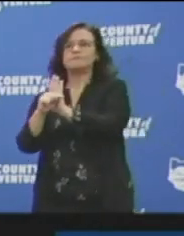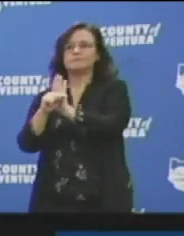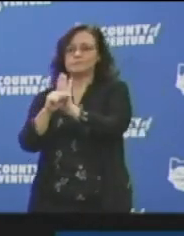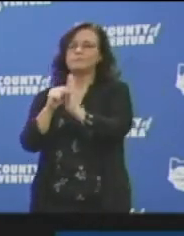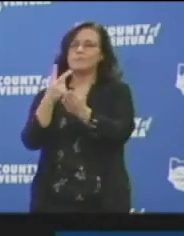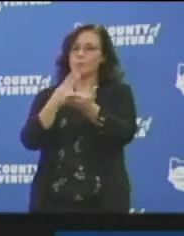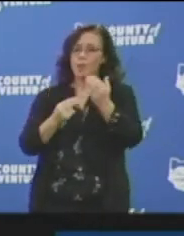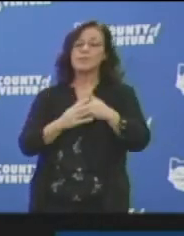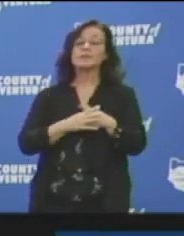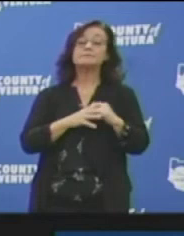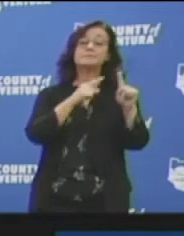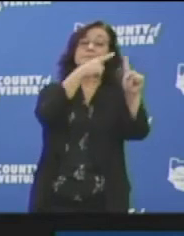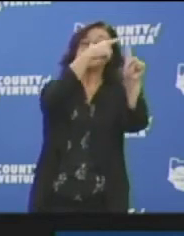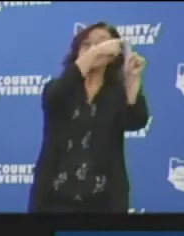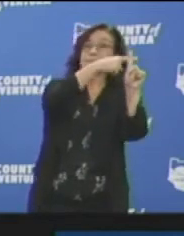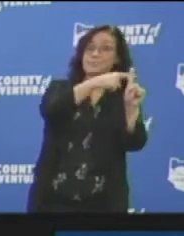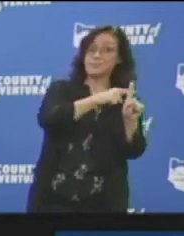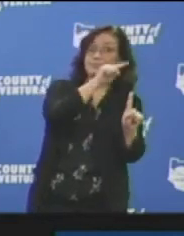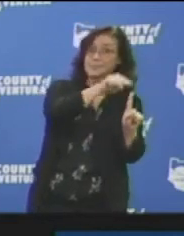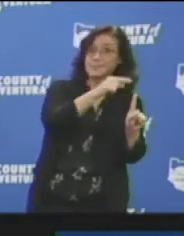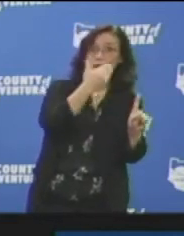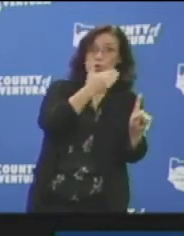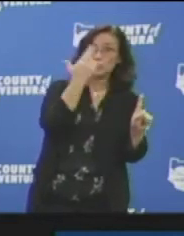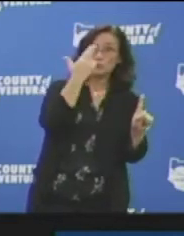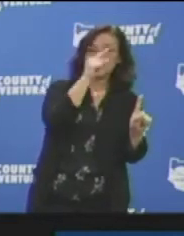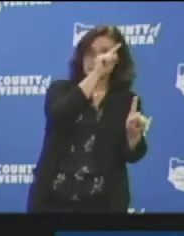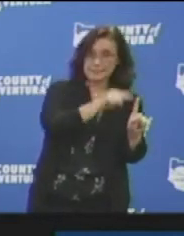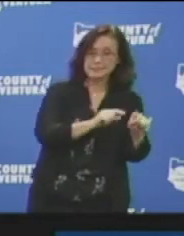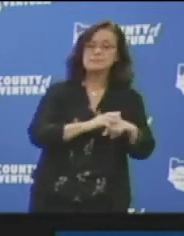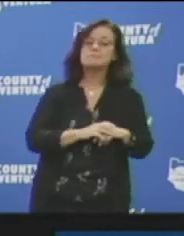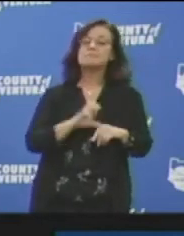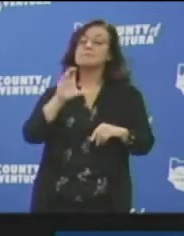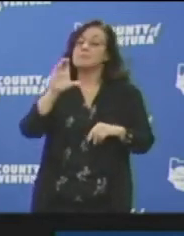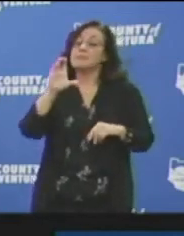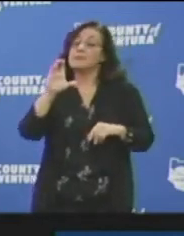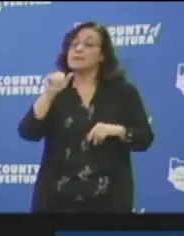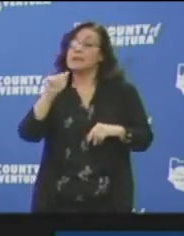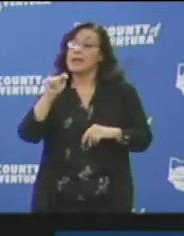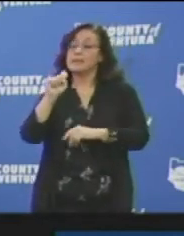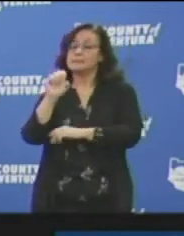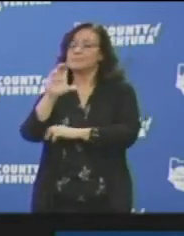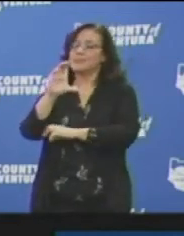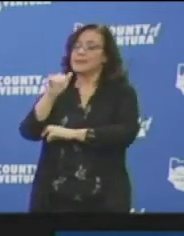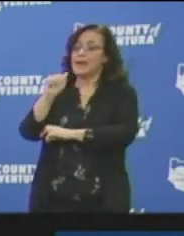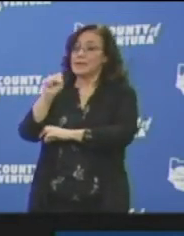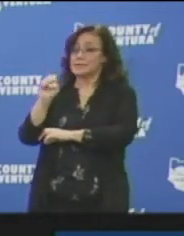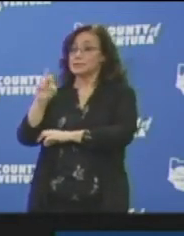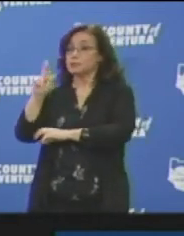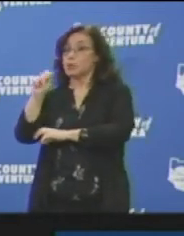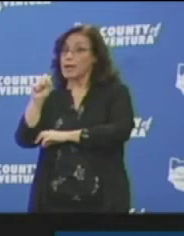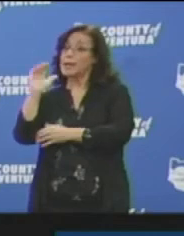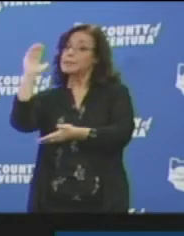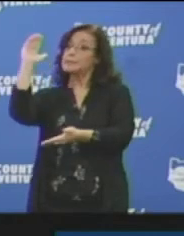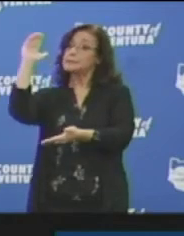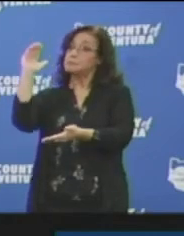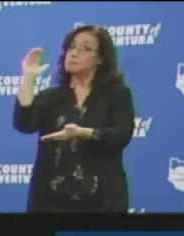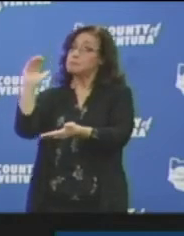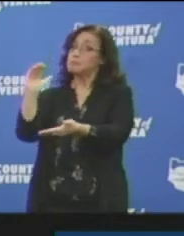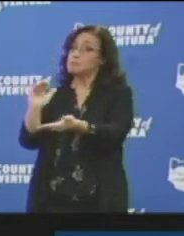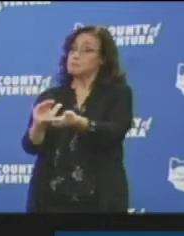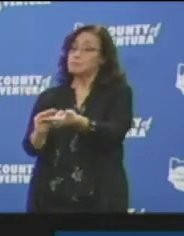Reasons to be optimism. A reason to be optimistic is the case rate, I told you, seems to be falling.